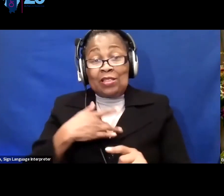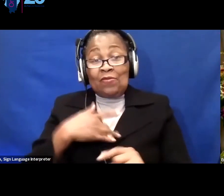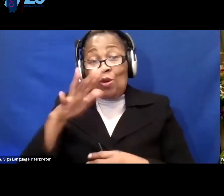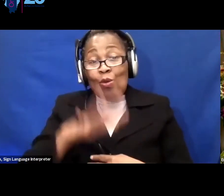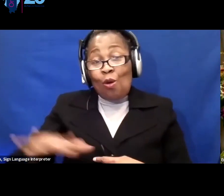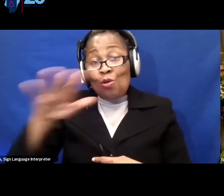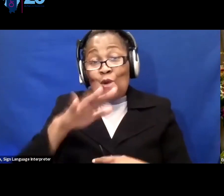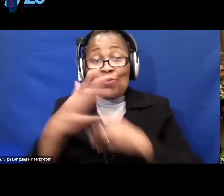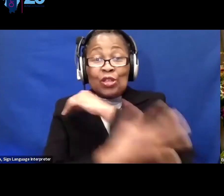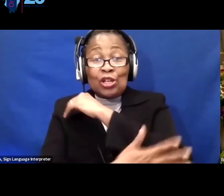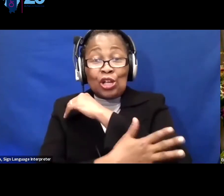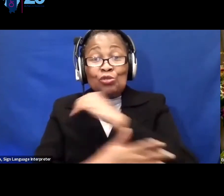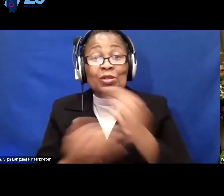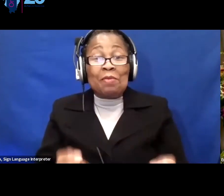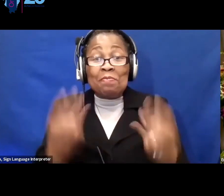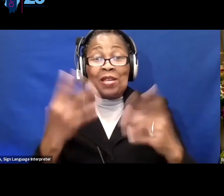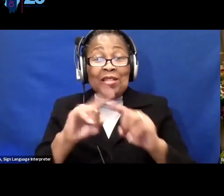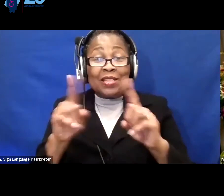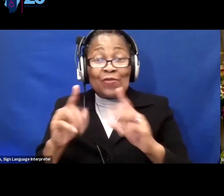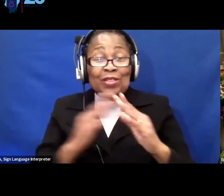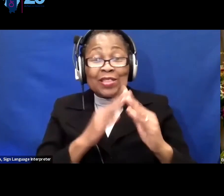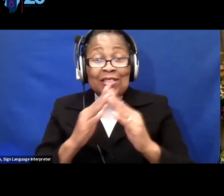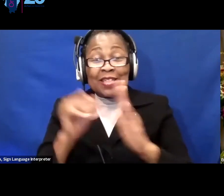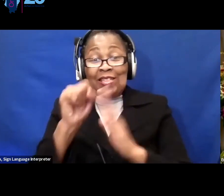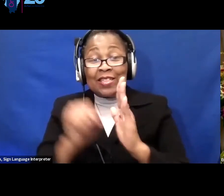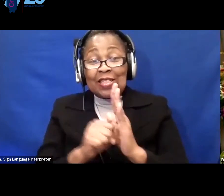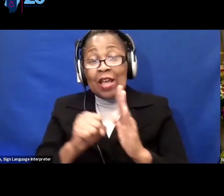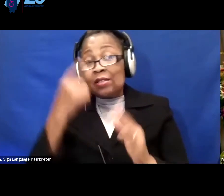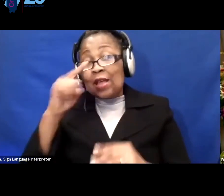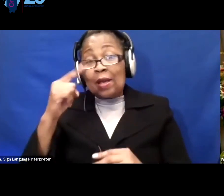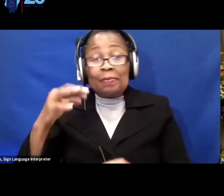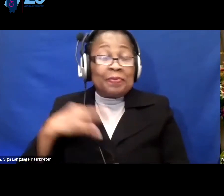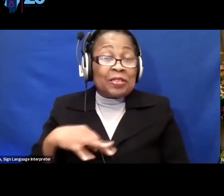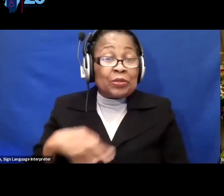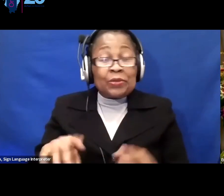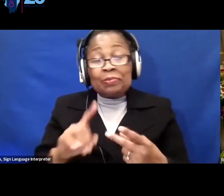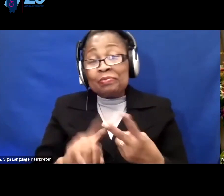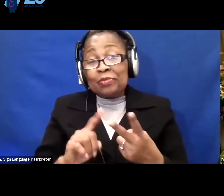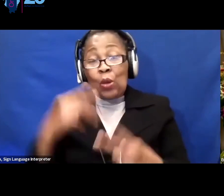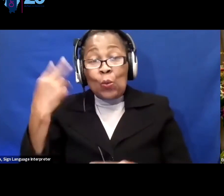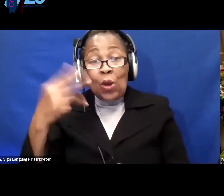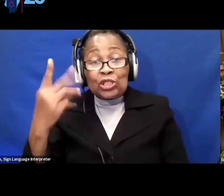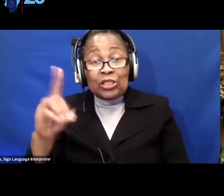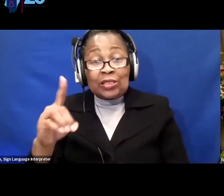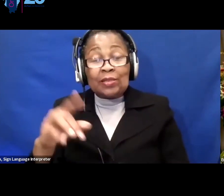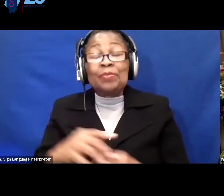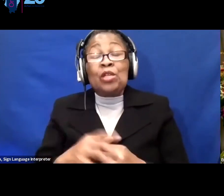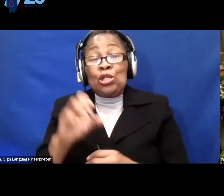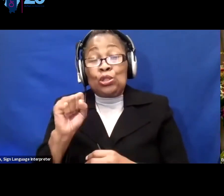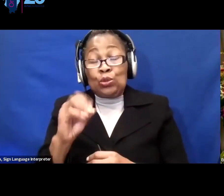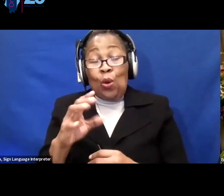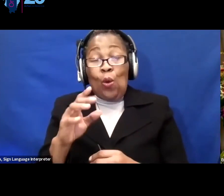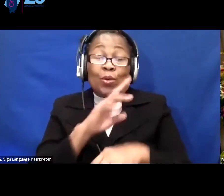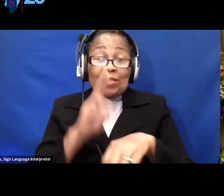in many different cities and states, like Minnesota and Washington. So it was only natural